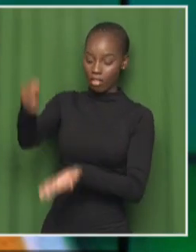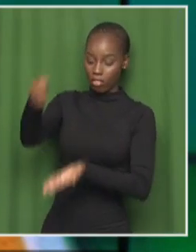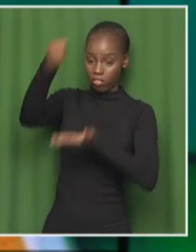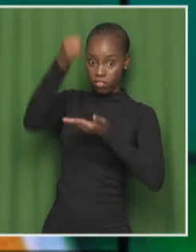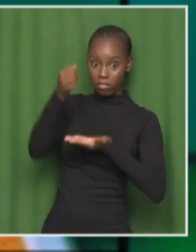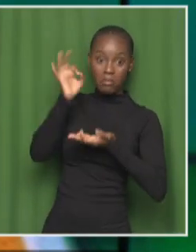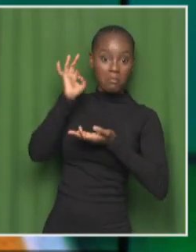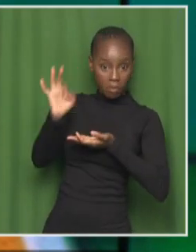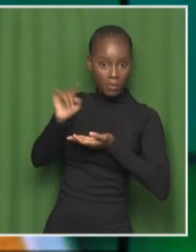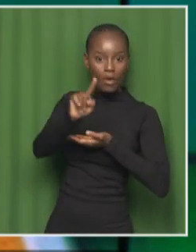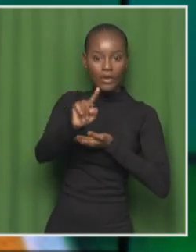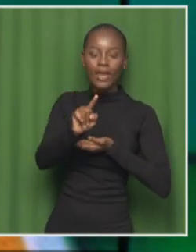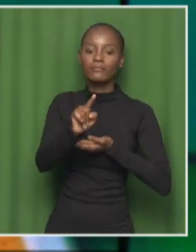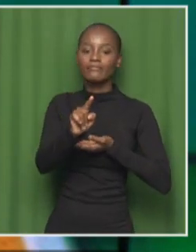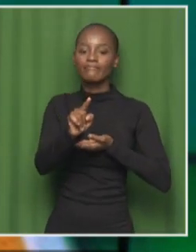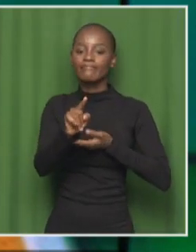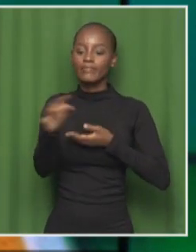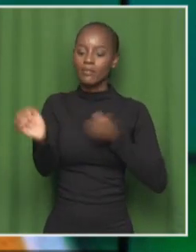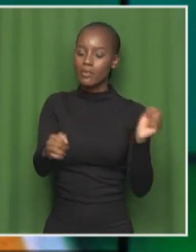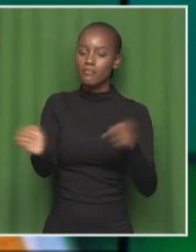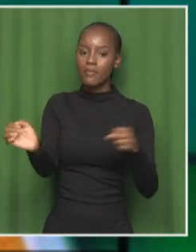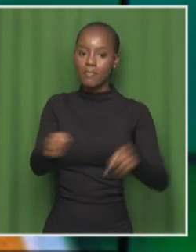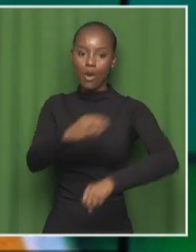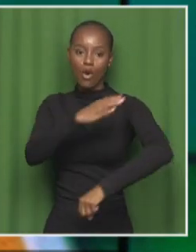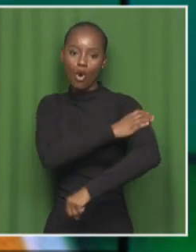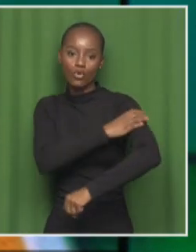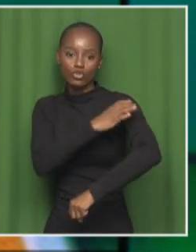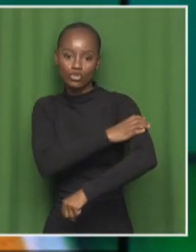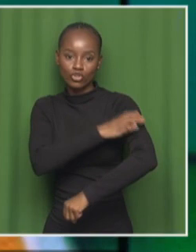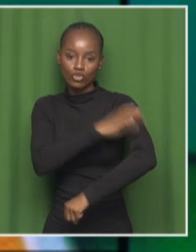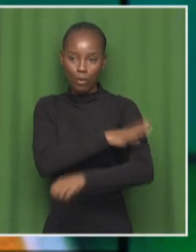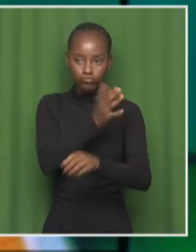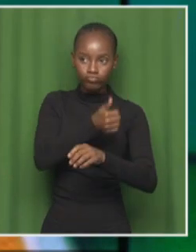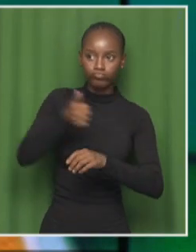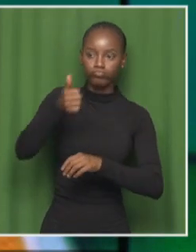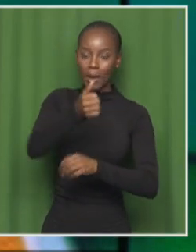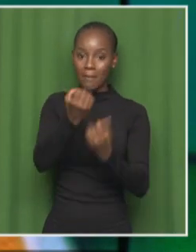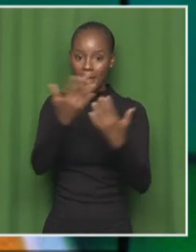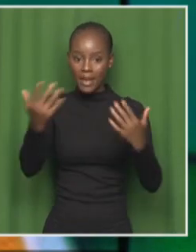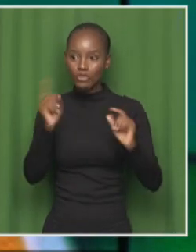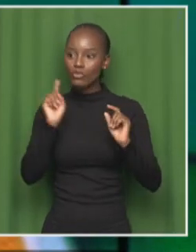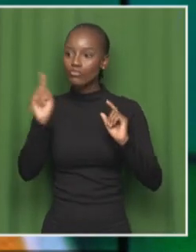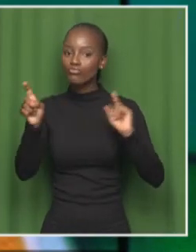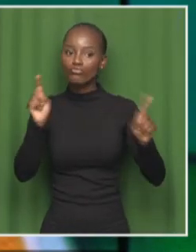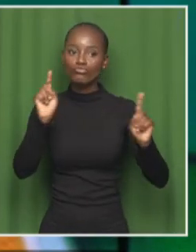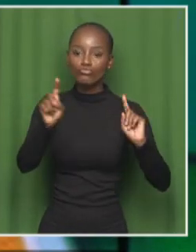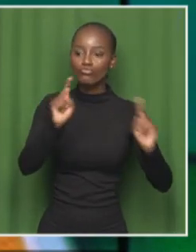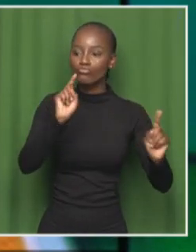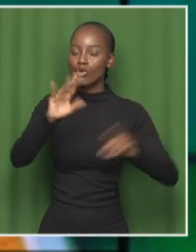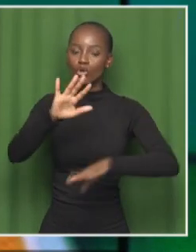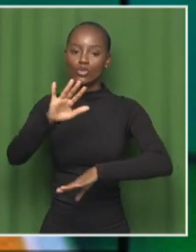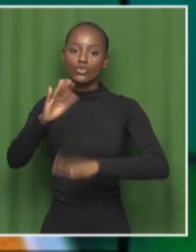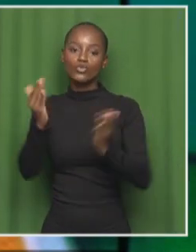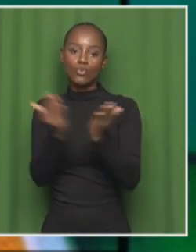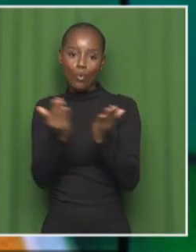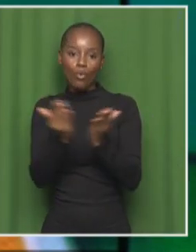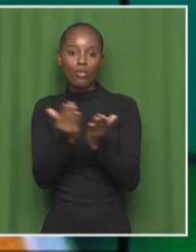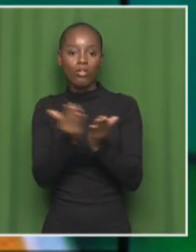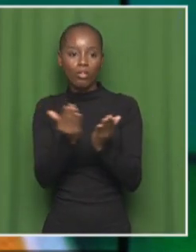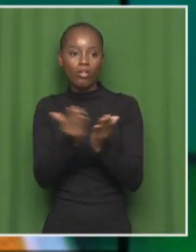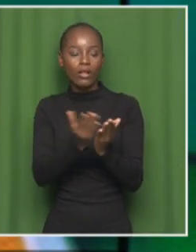coach, so we need to cater for their trips and compensate them for the coaching.